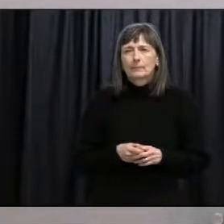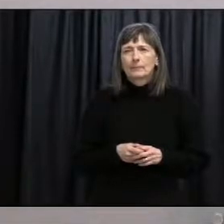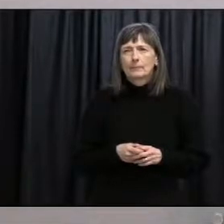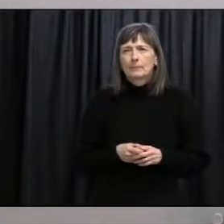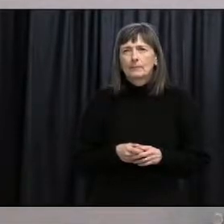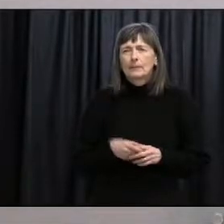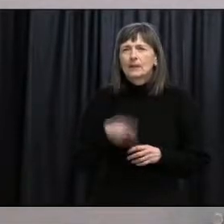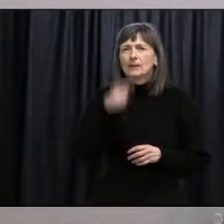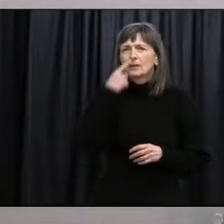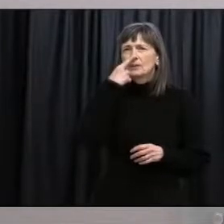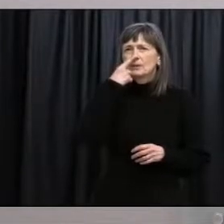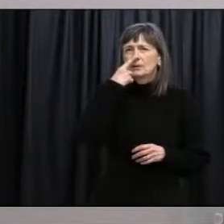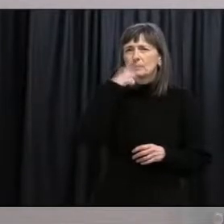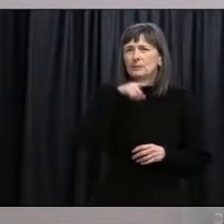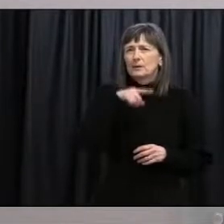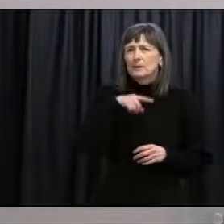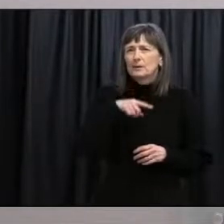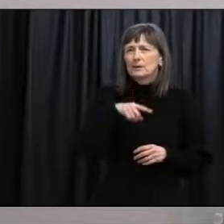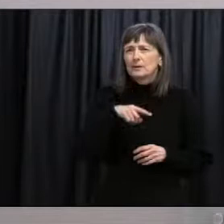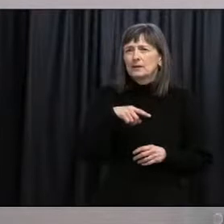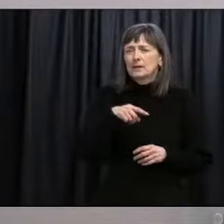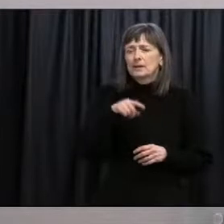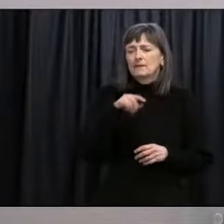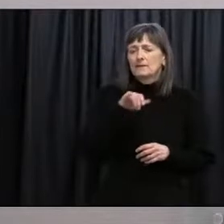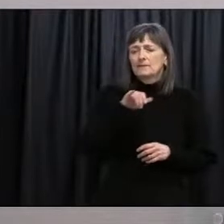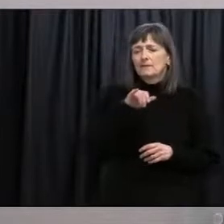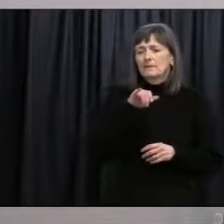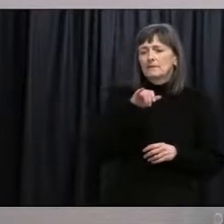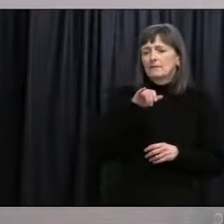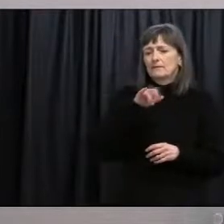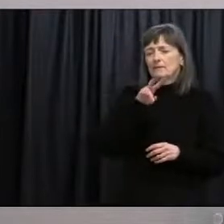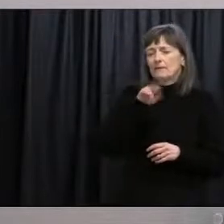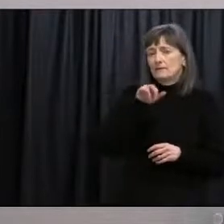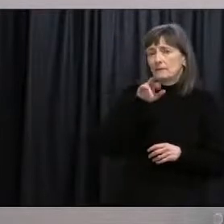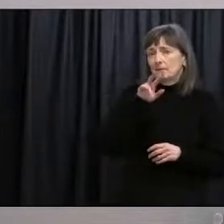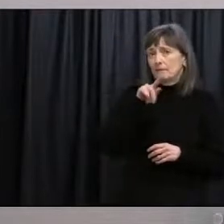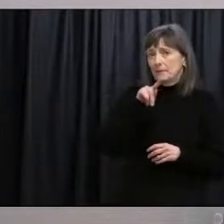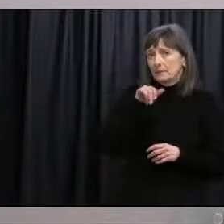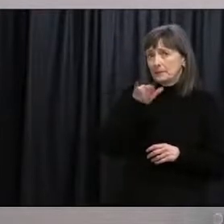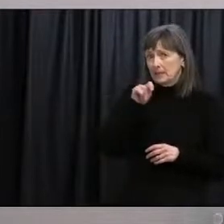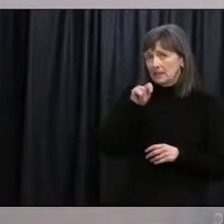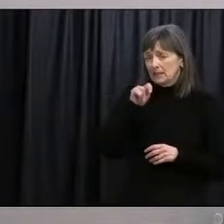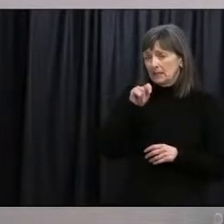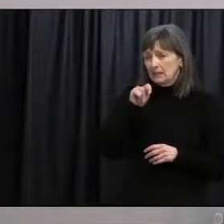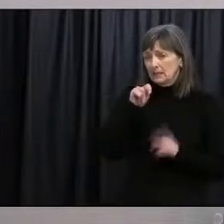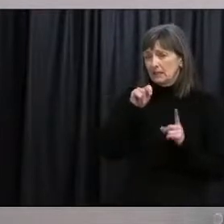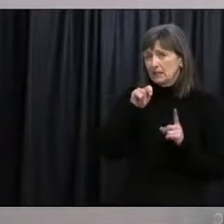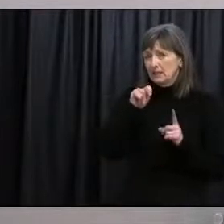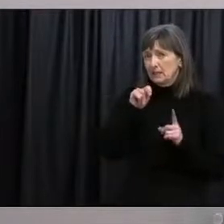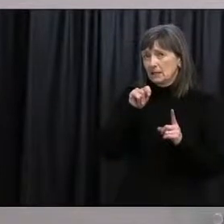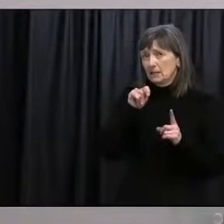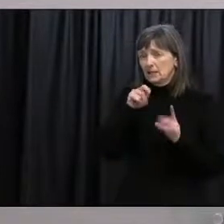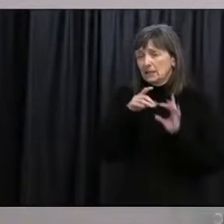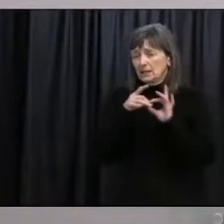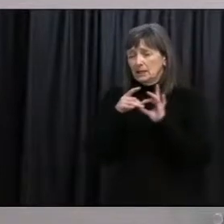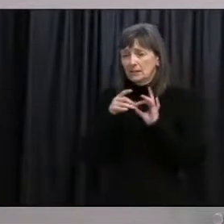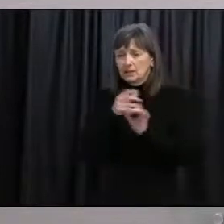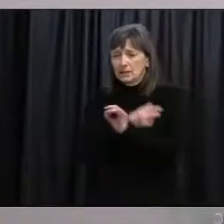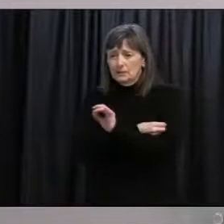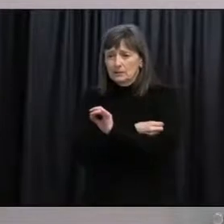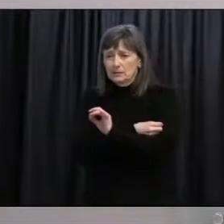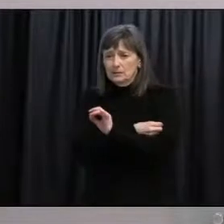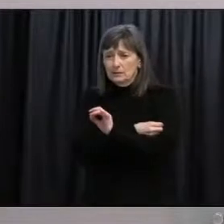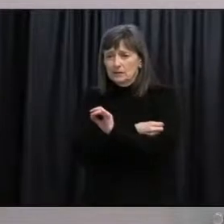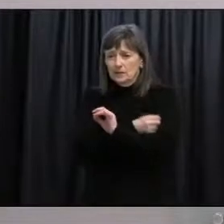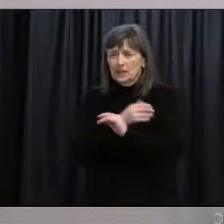count? Is this a particularly rare event overall, or is this just part of the way